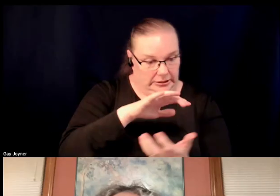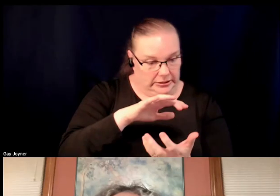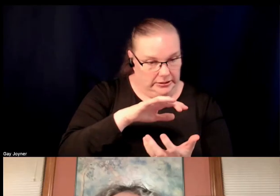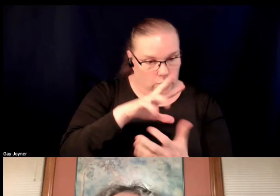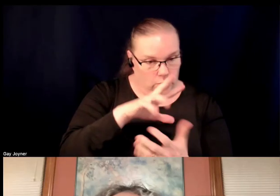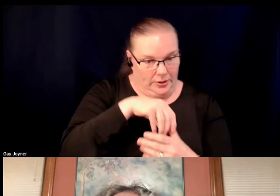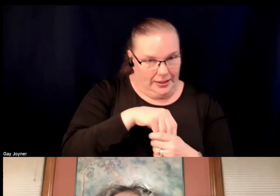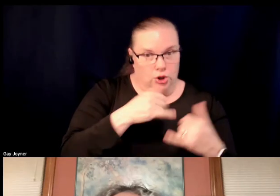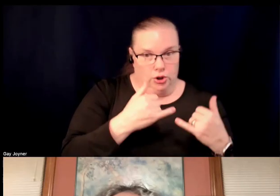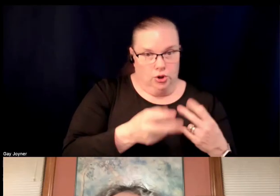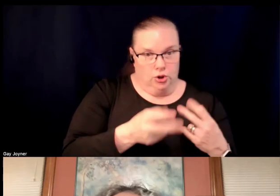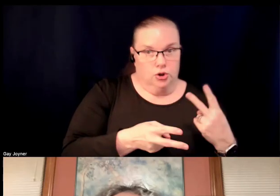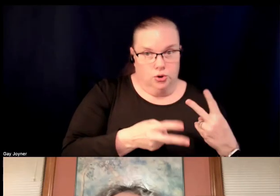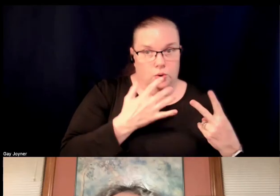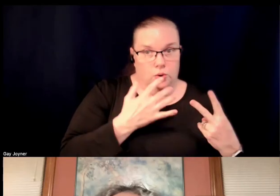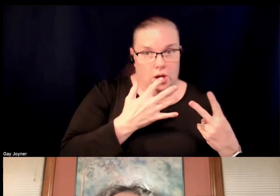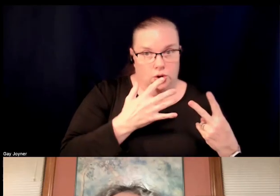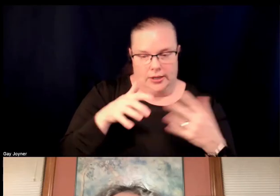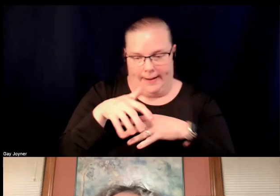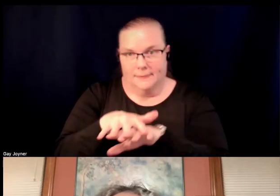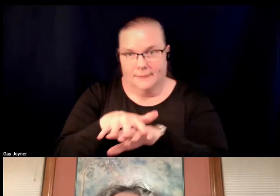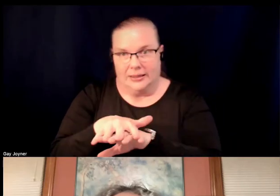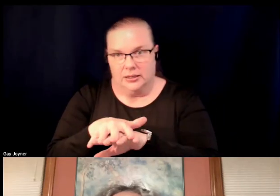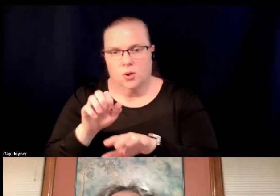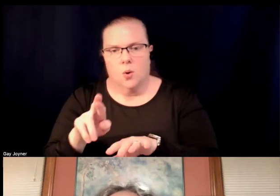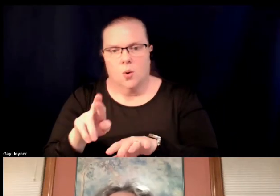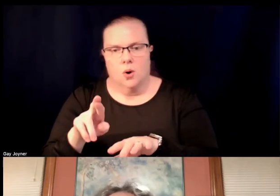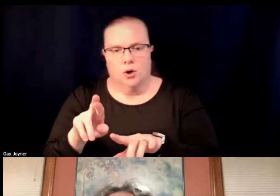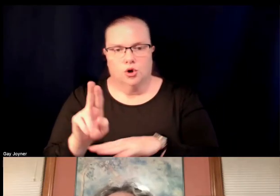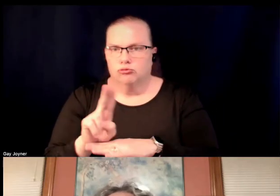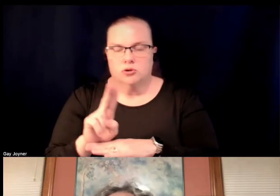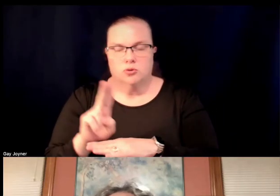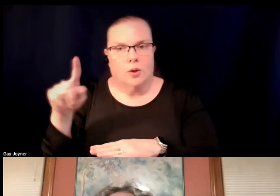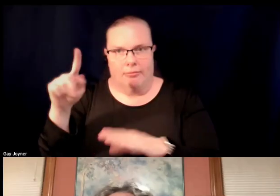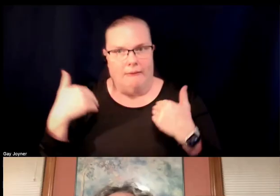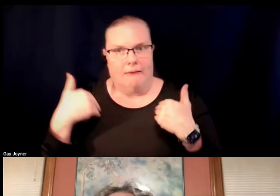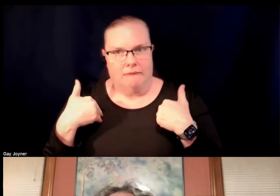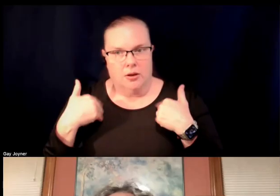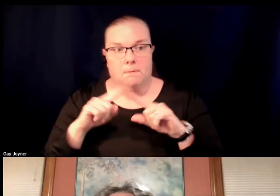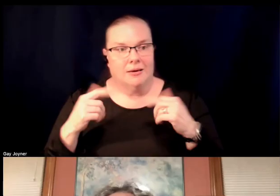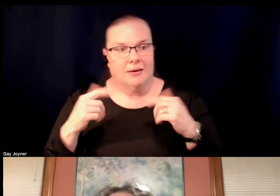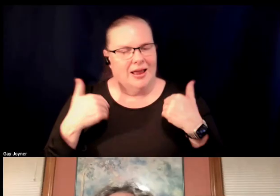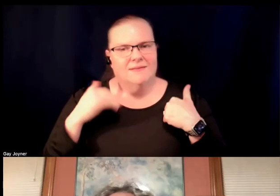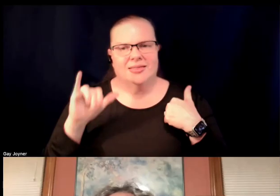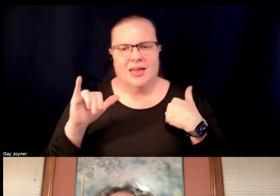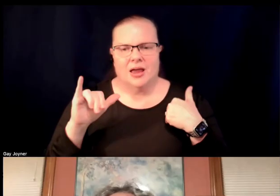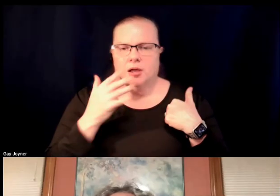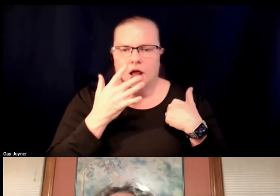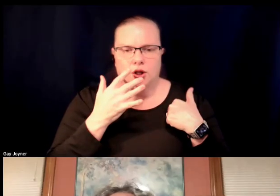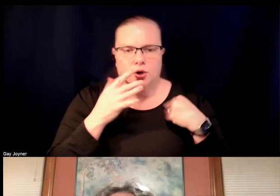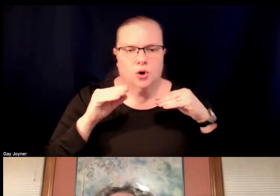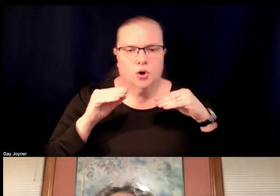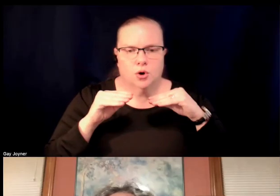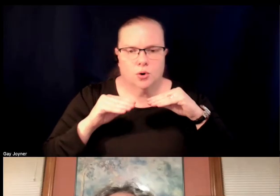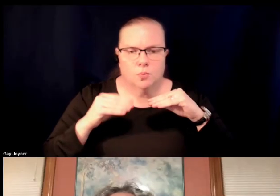and blend it together, or just use the colors that they have. Um, but having that colored ground actually really